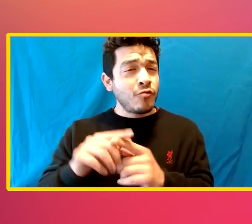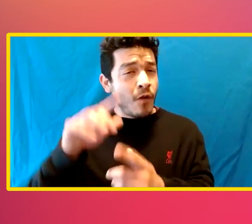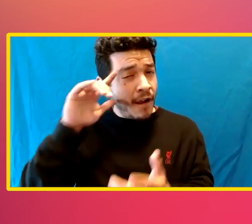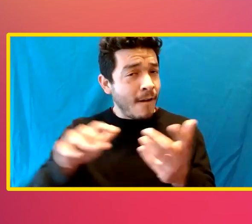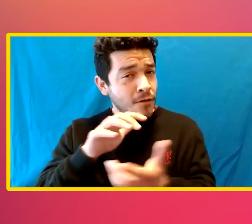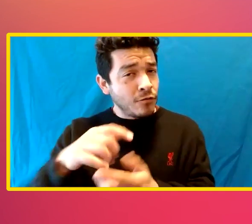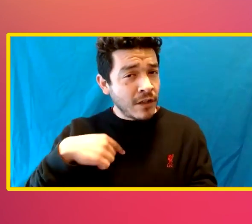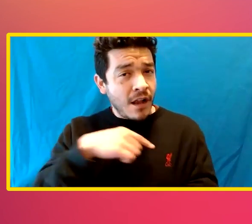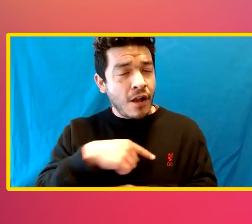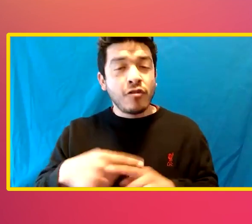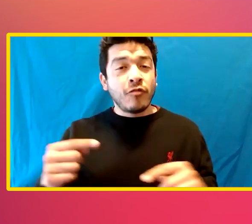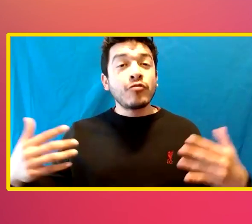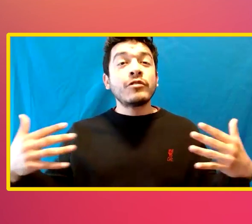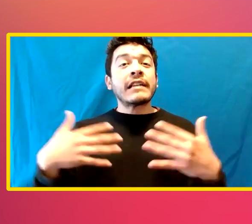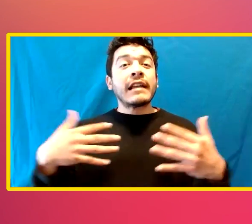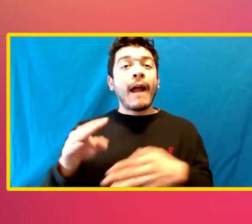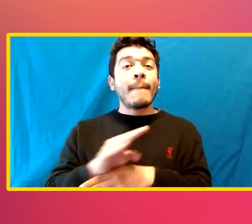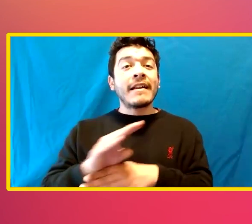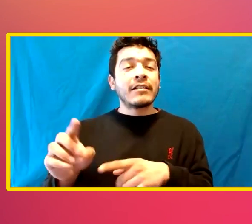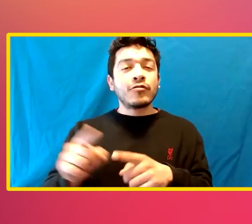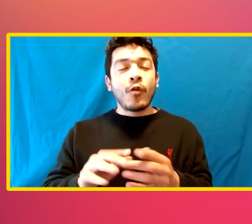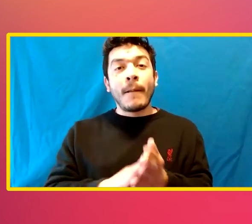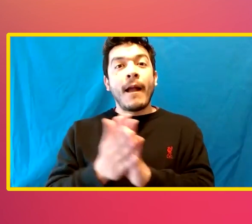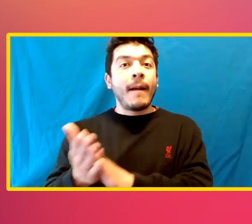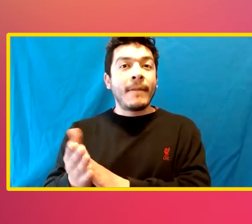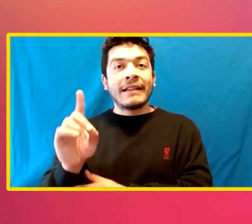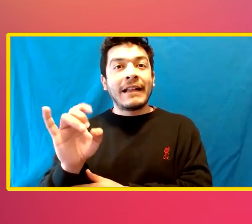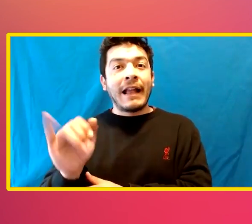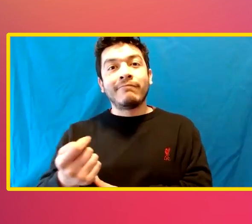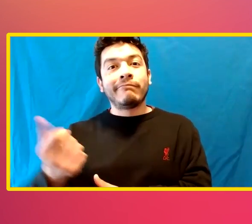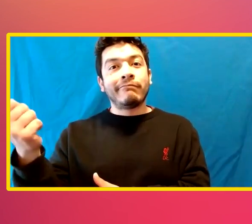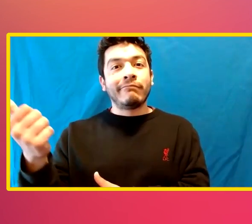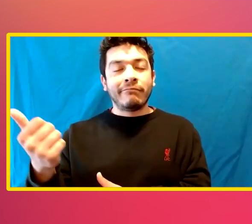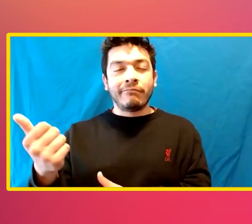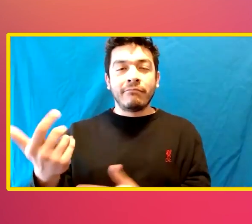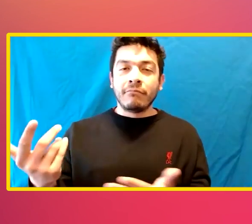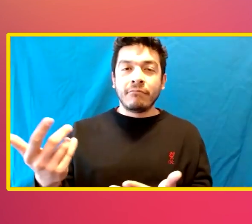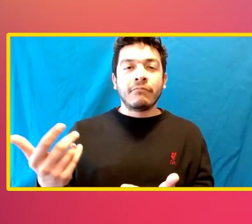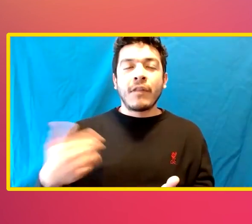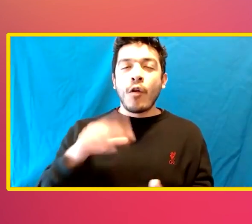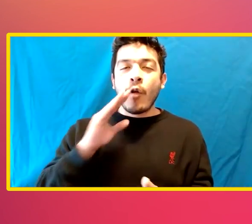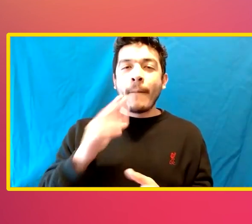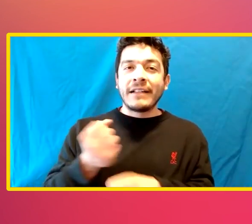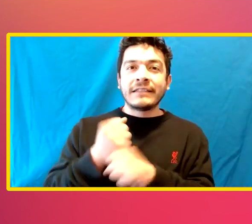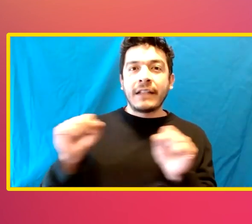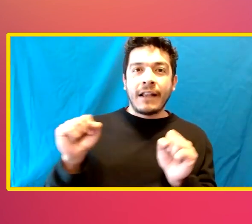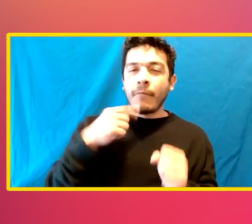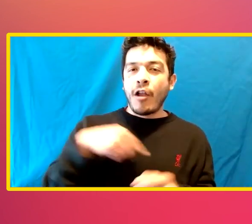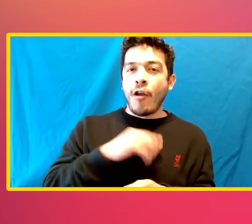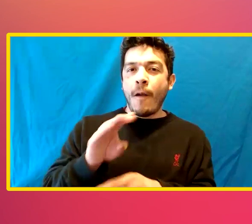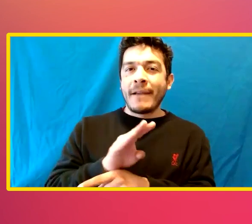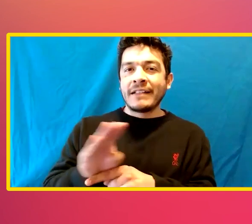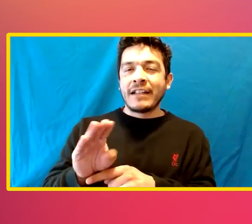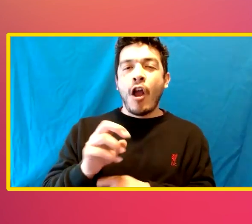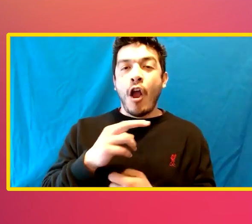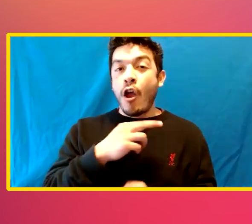to try to Mm. scare businesses is into, well, we don't know what to do, so we're gonna hedge our bets because businesses are by nature